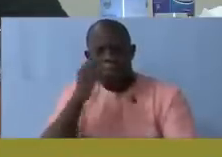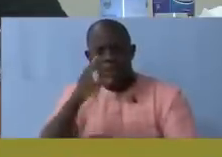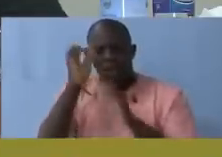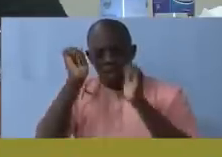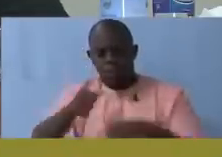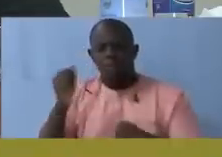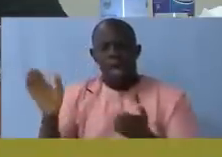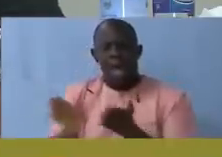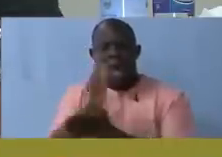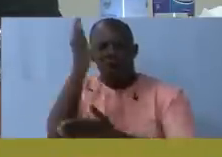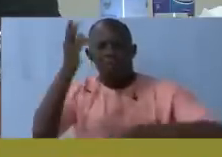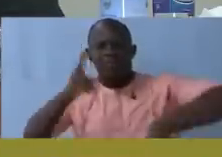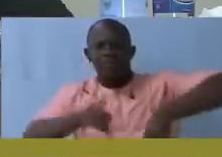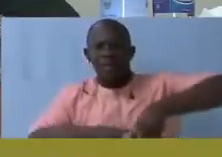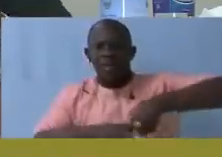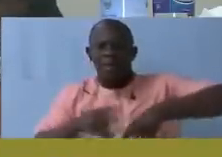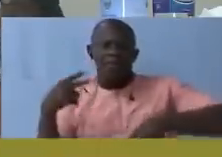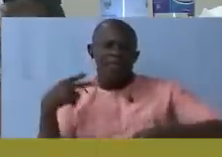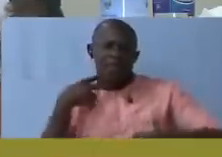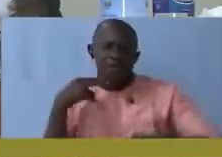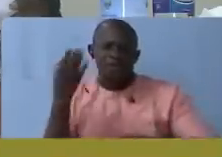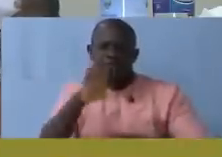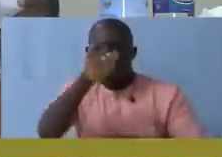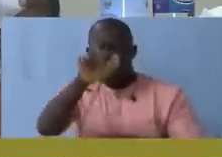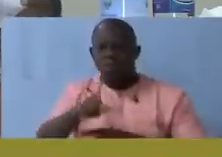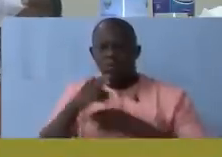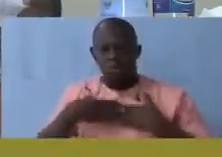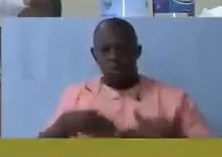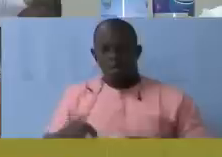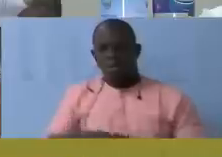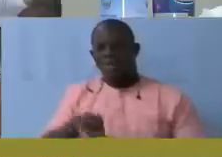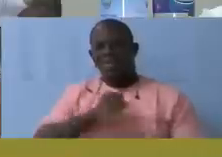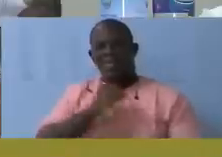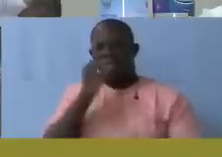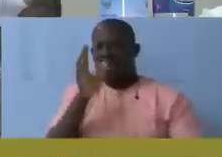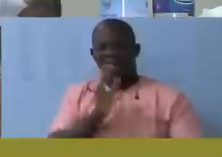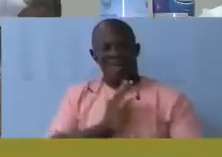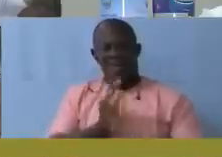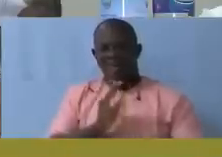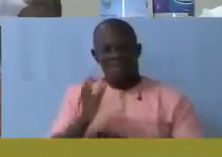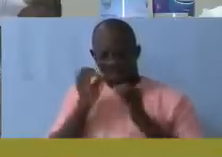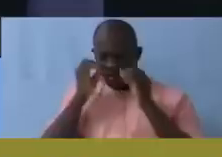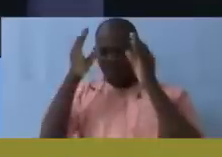was not surprised. I've been working in HIV